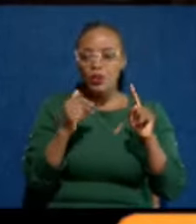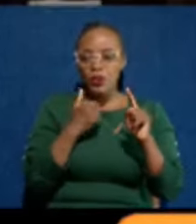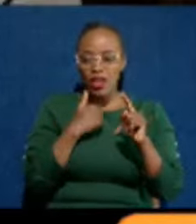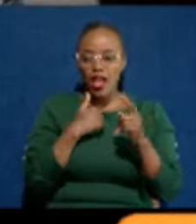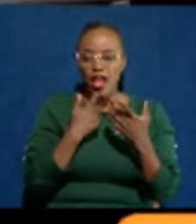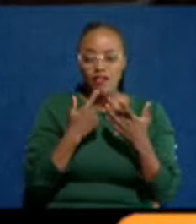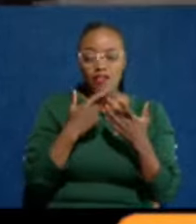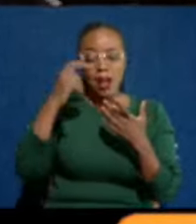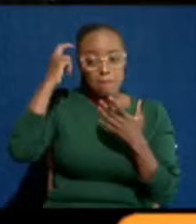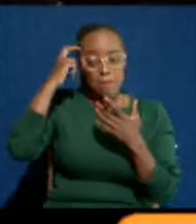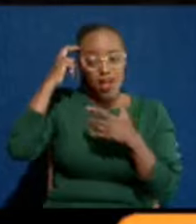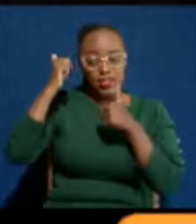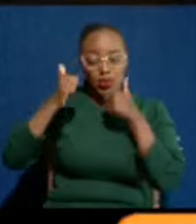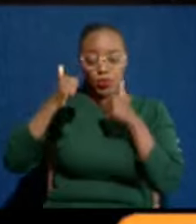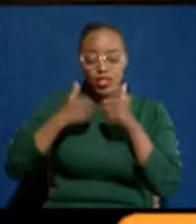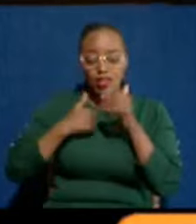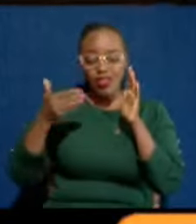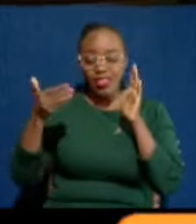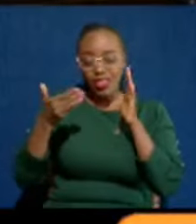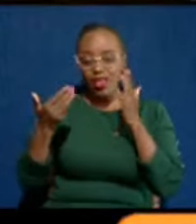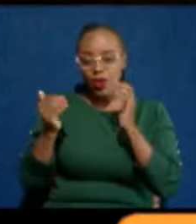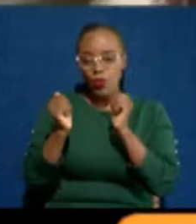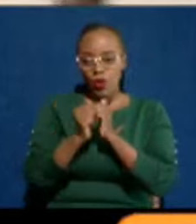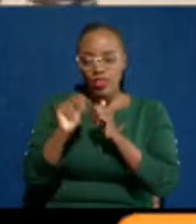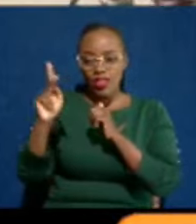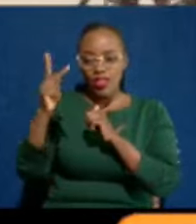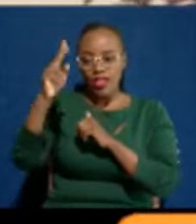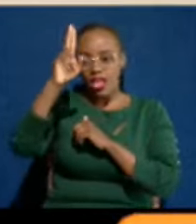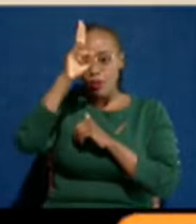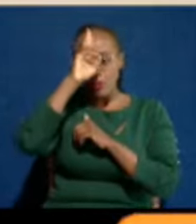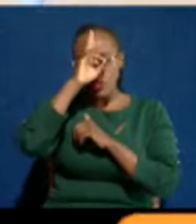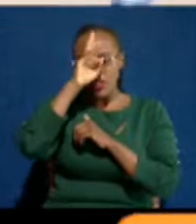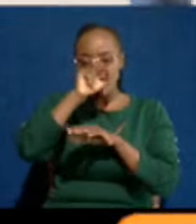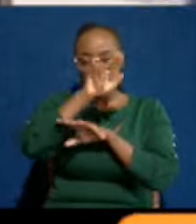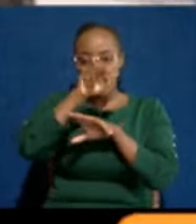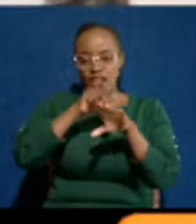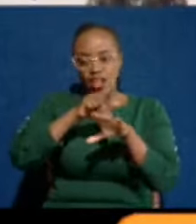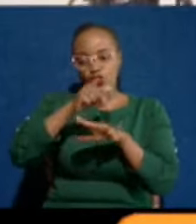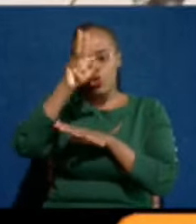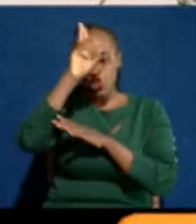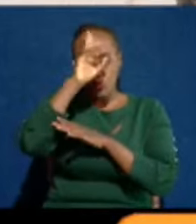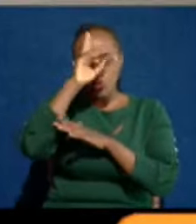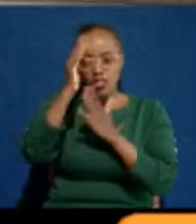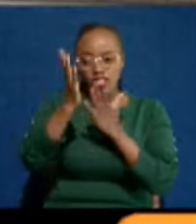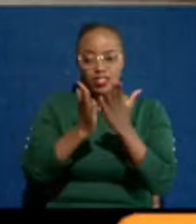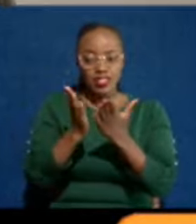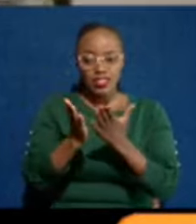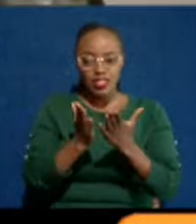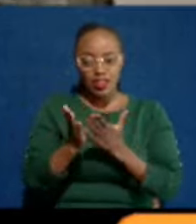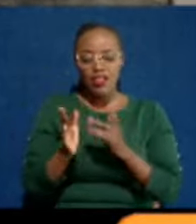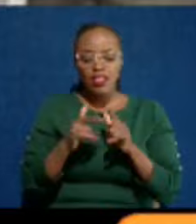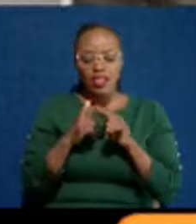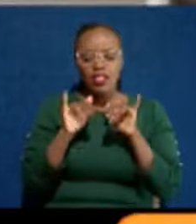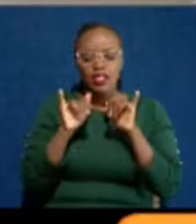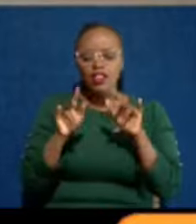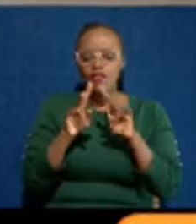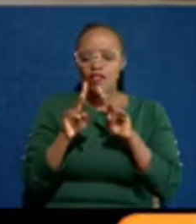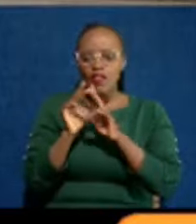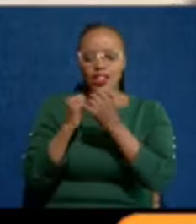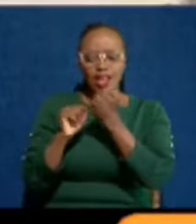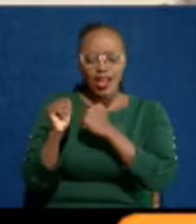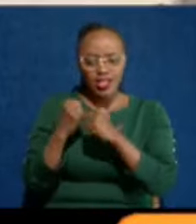mindset problem when it comes to the Kenya Police, the National Police Service. They remain very